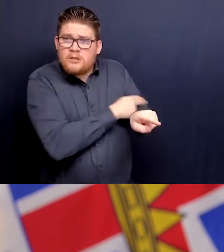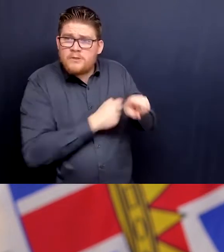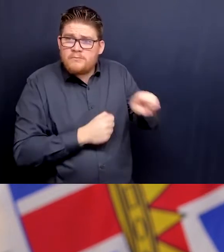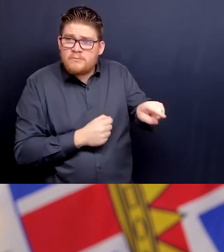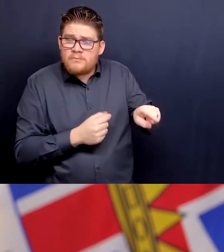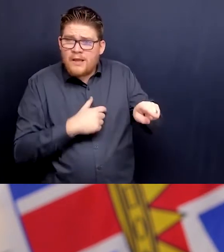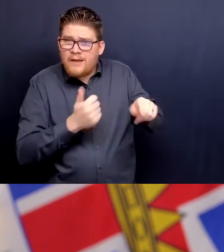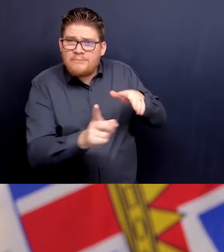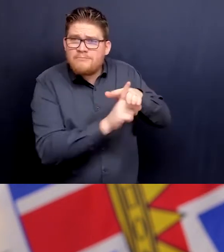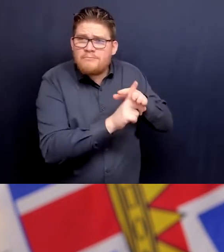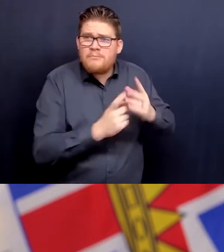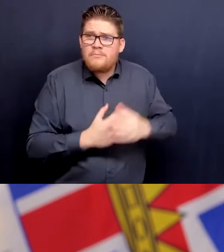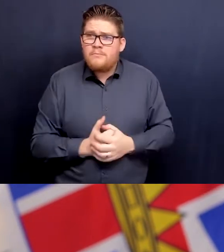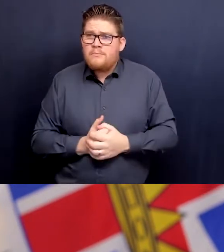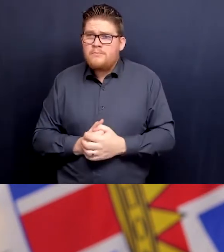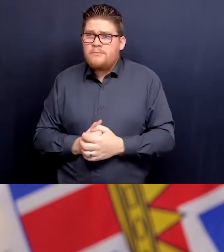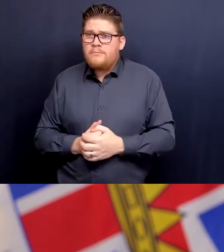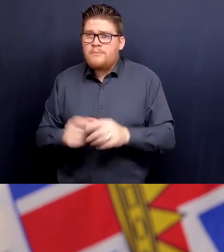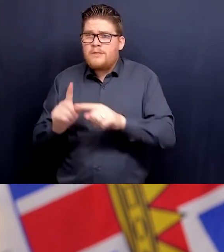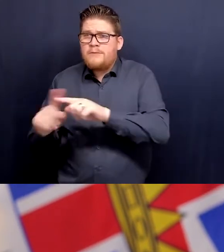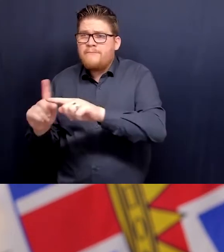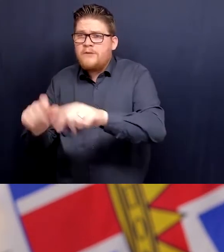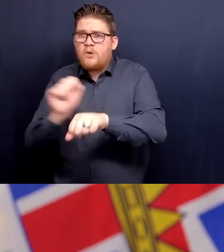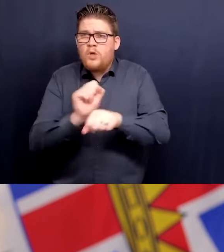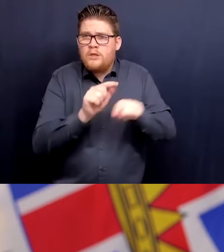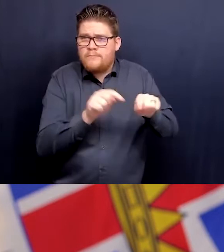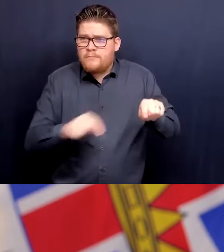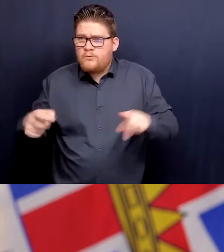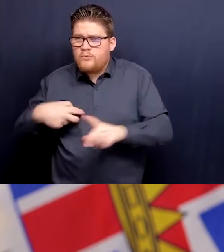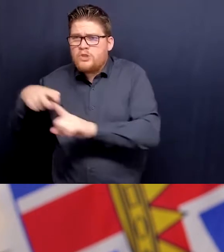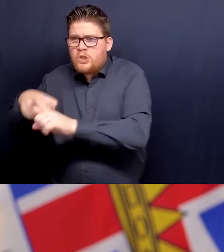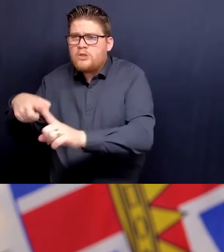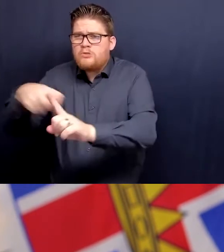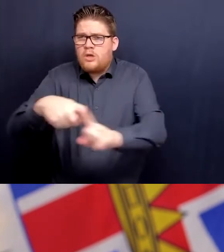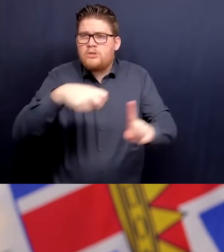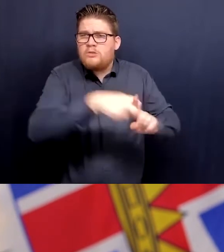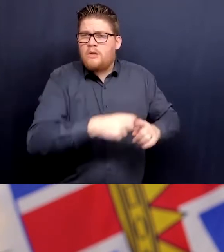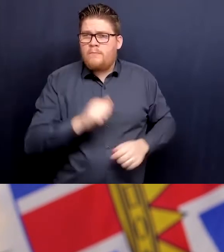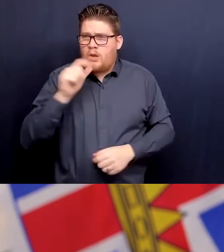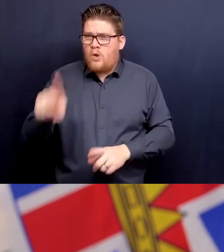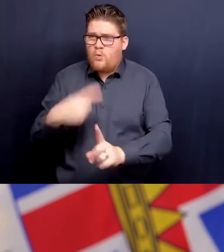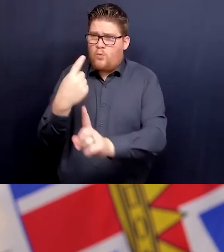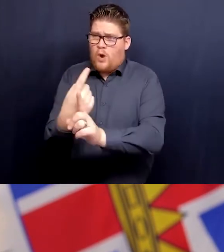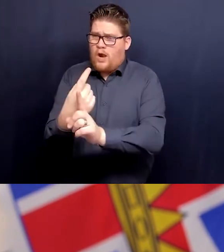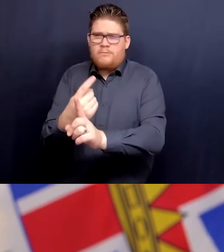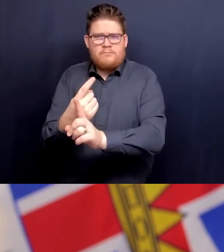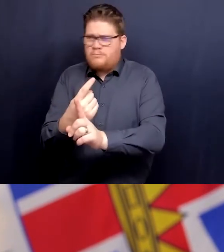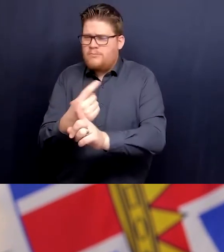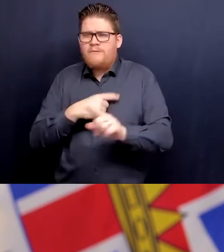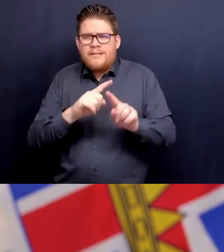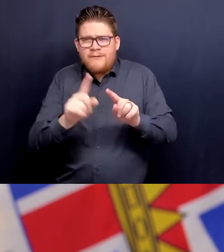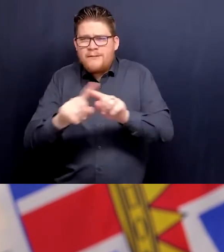we continue to monitor. So it's not only one thing or another. And PCR testing will